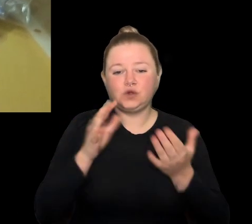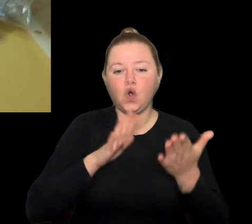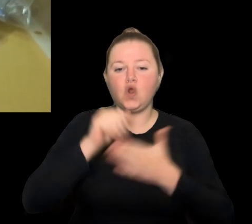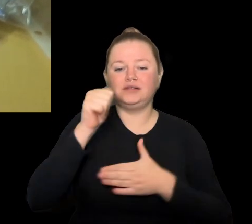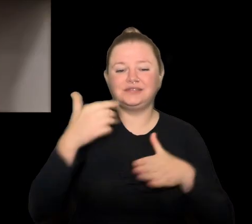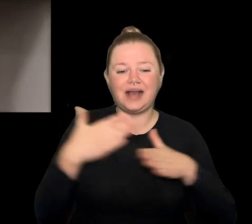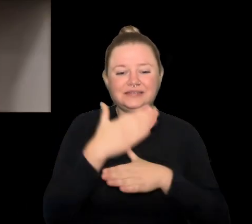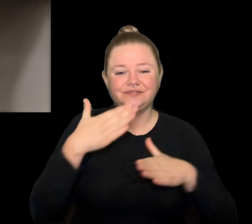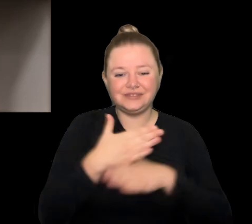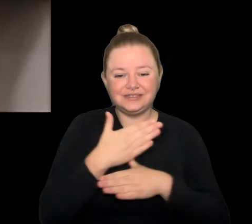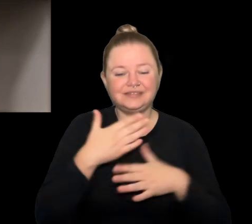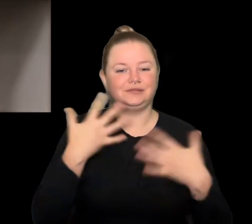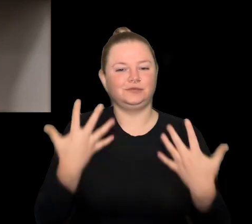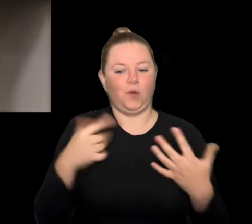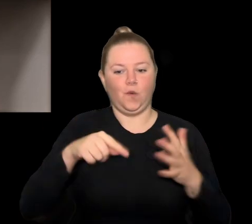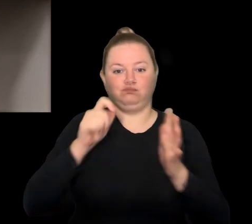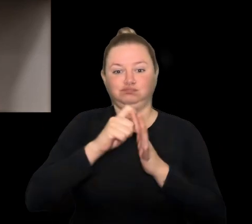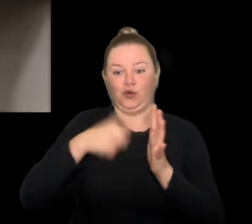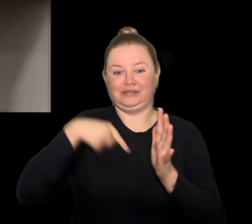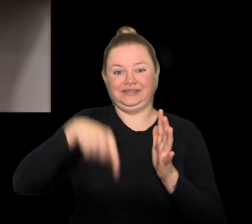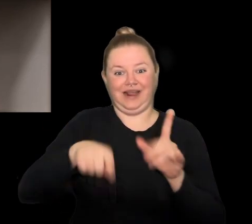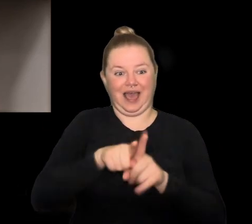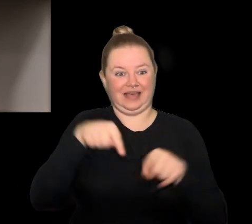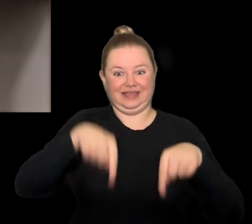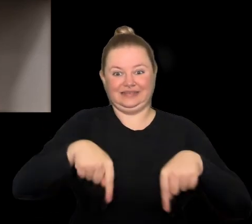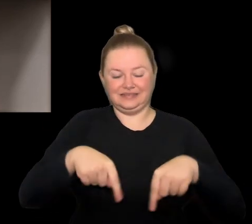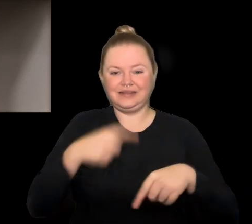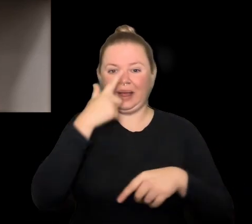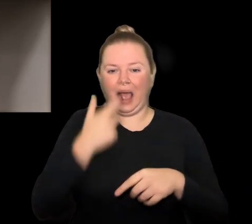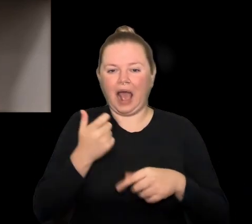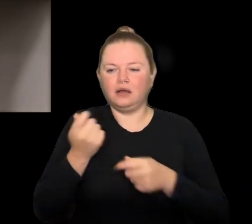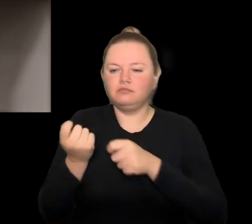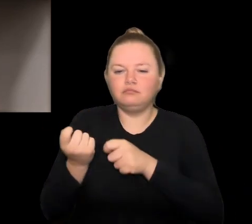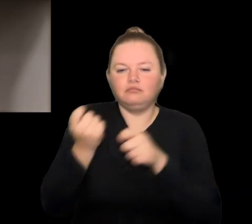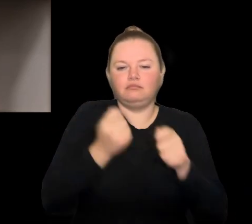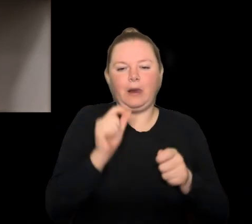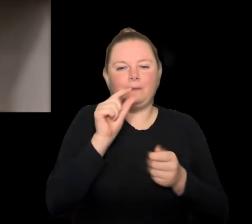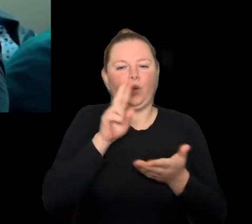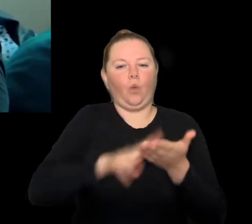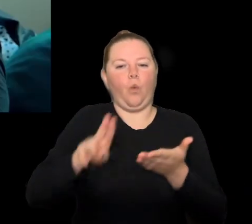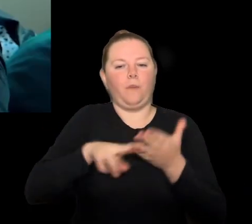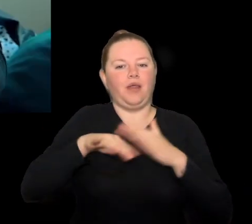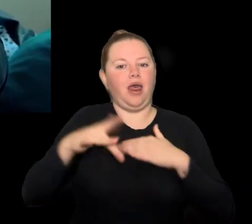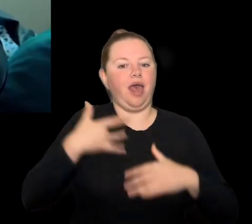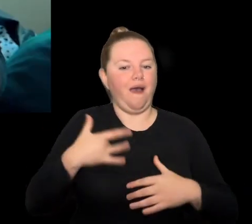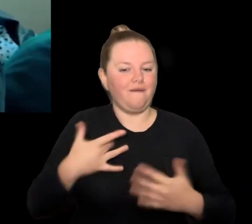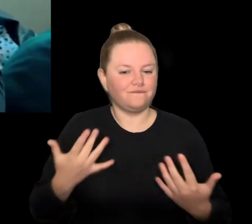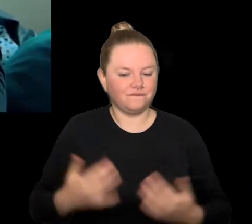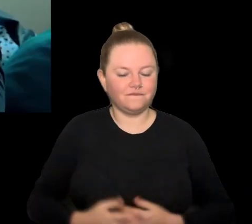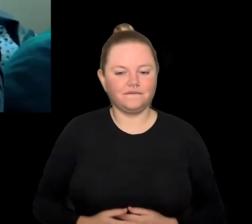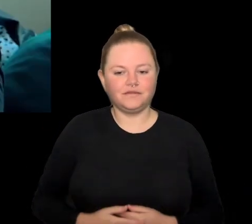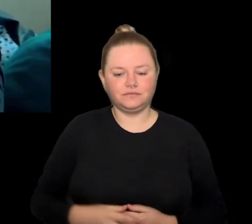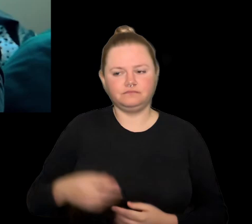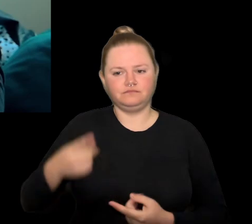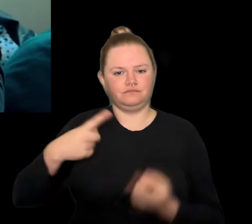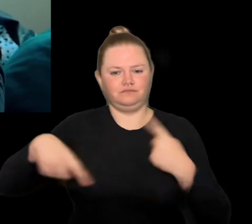cultural activities. So projects like this can bring a bit of normality back into their lives. They opened the door